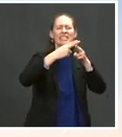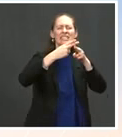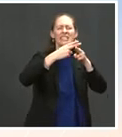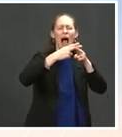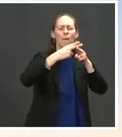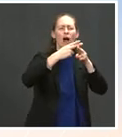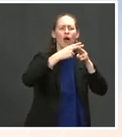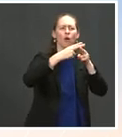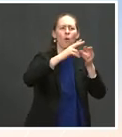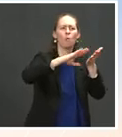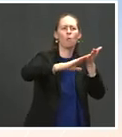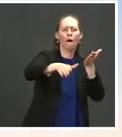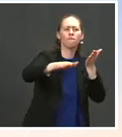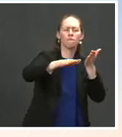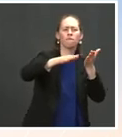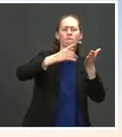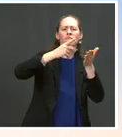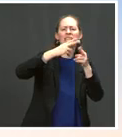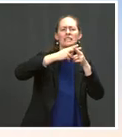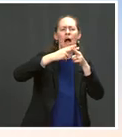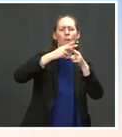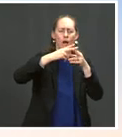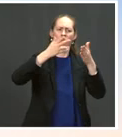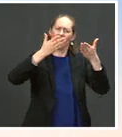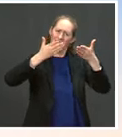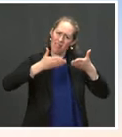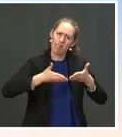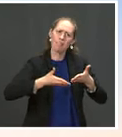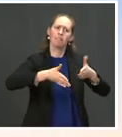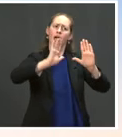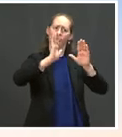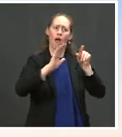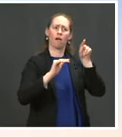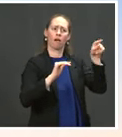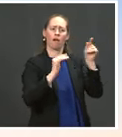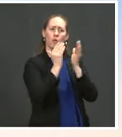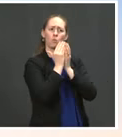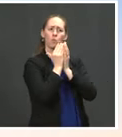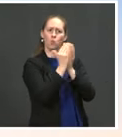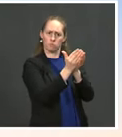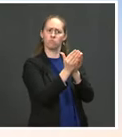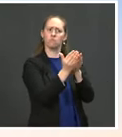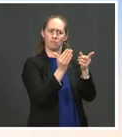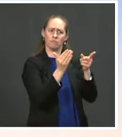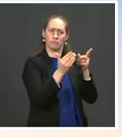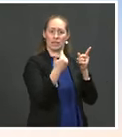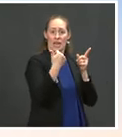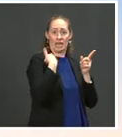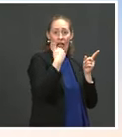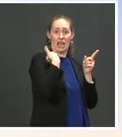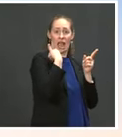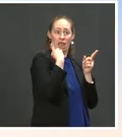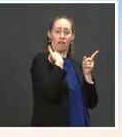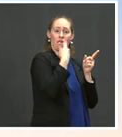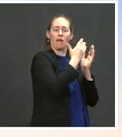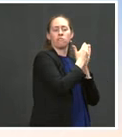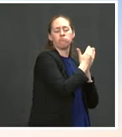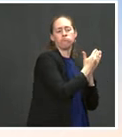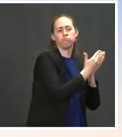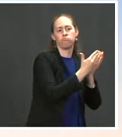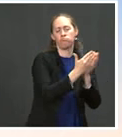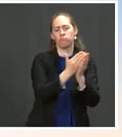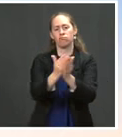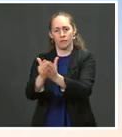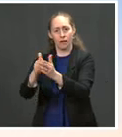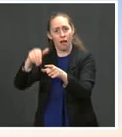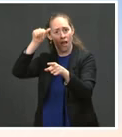blocks cruise ships from coming to Alaska without that Canadian stop. And I was curious what the administration thinks